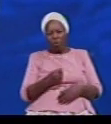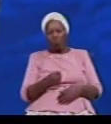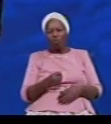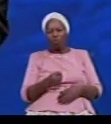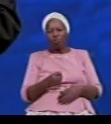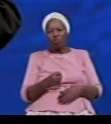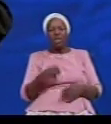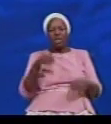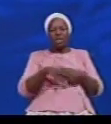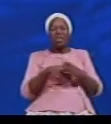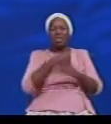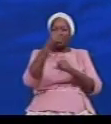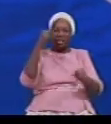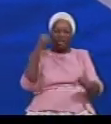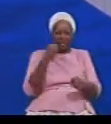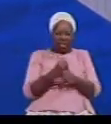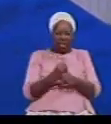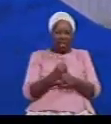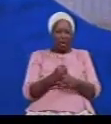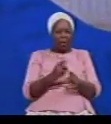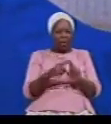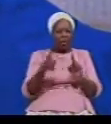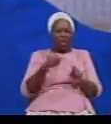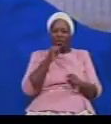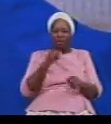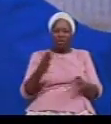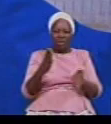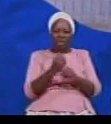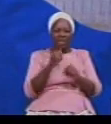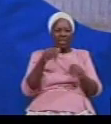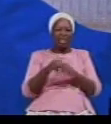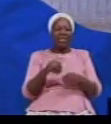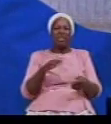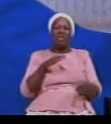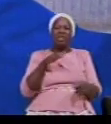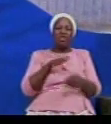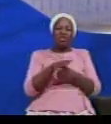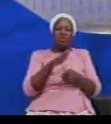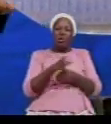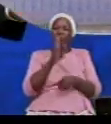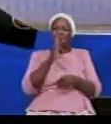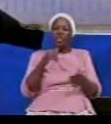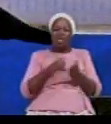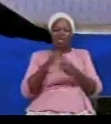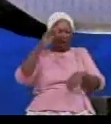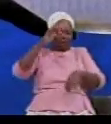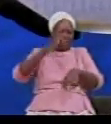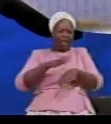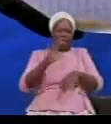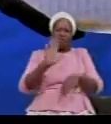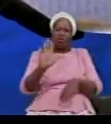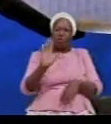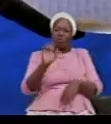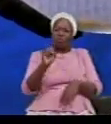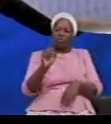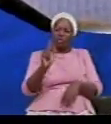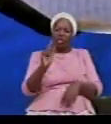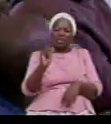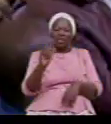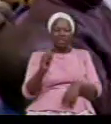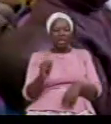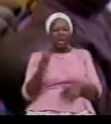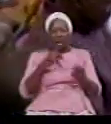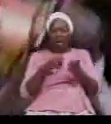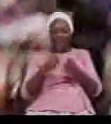in years, but you are not taking enough water, it affects your skin and the wrinkles will be appearing